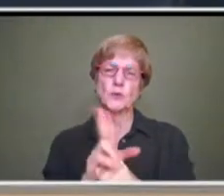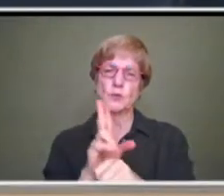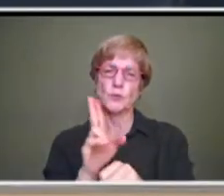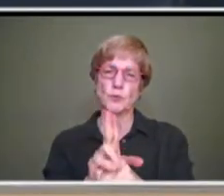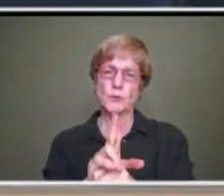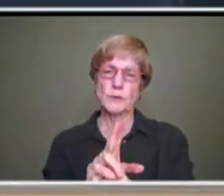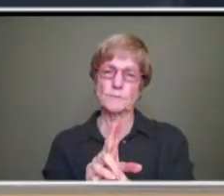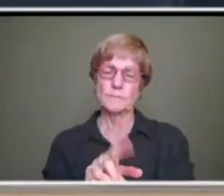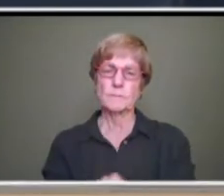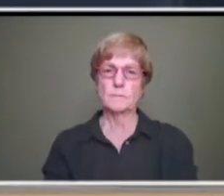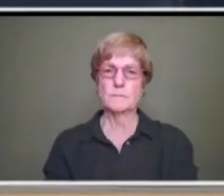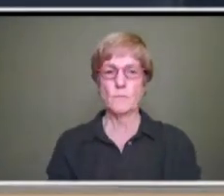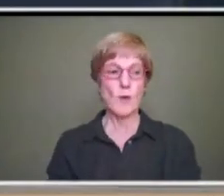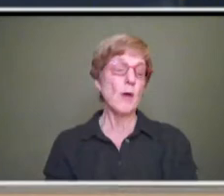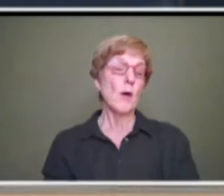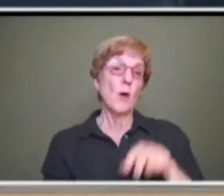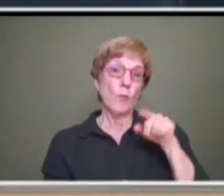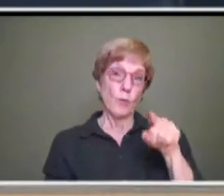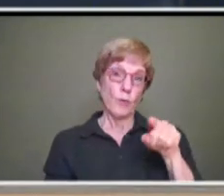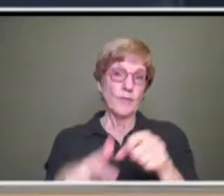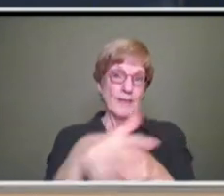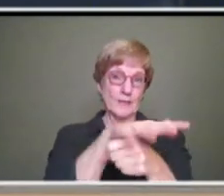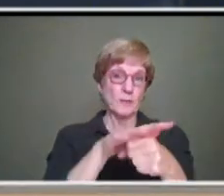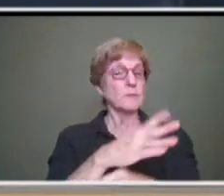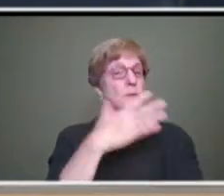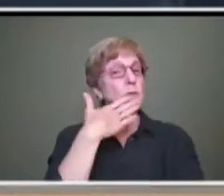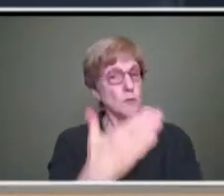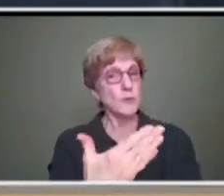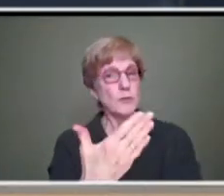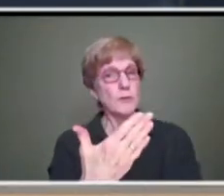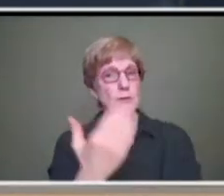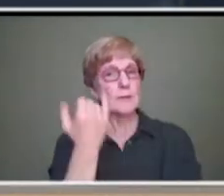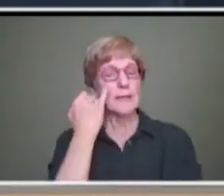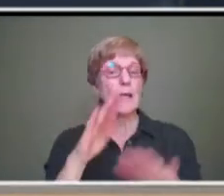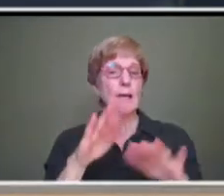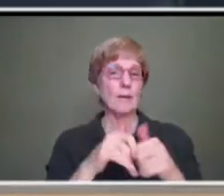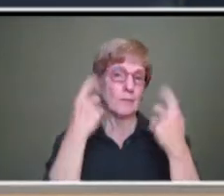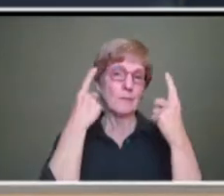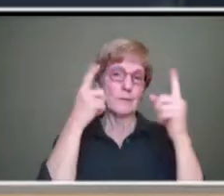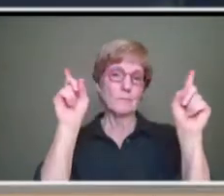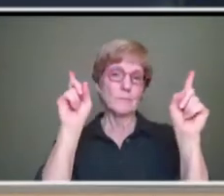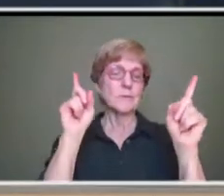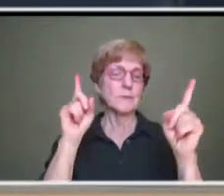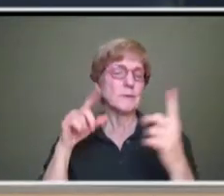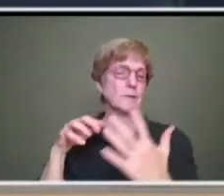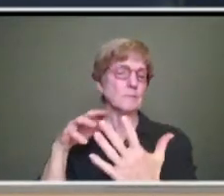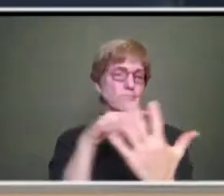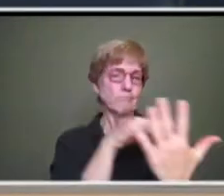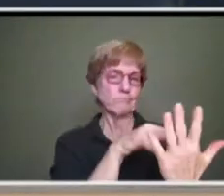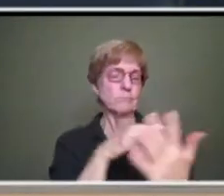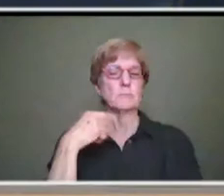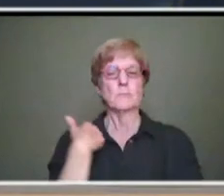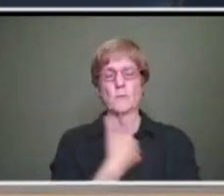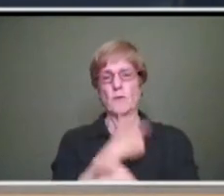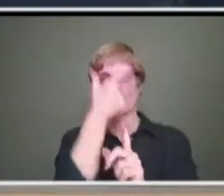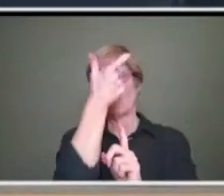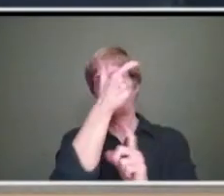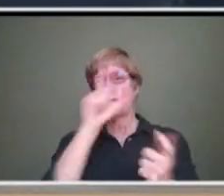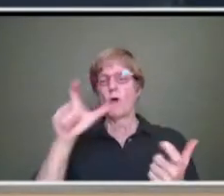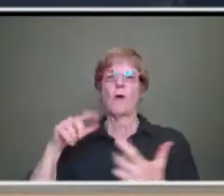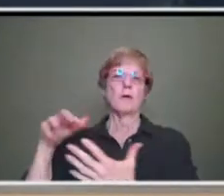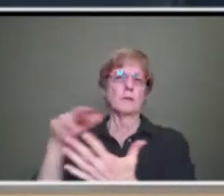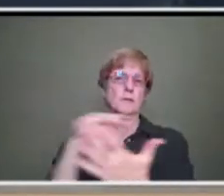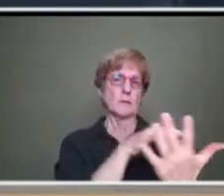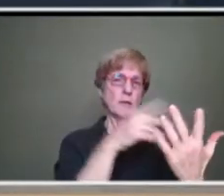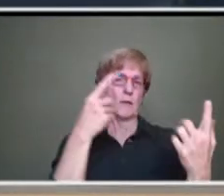this um this location is a good example of how we accomplish looking at this we have a large traffic study going on